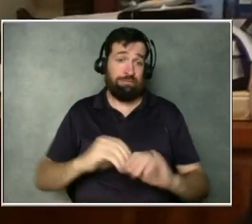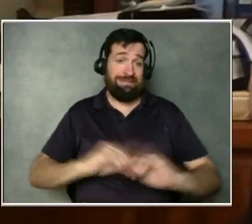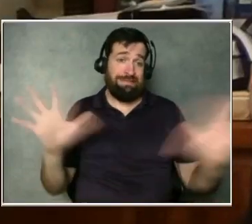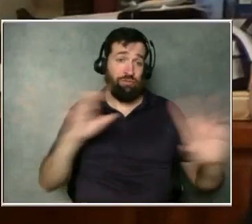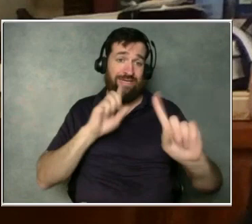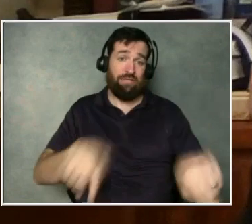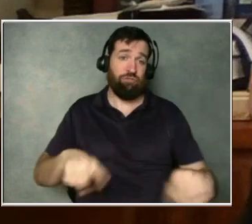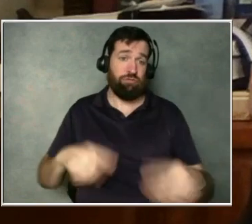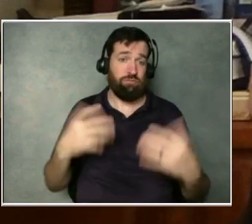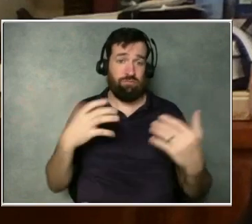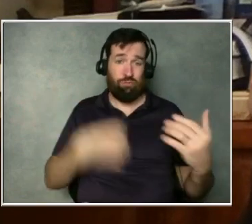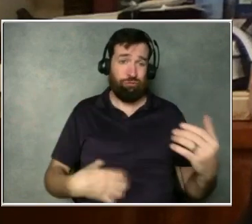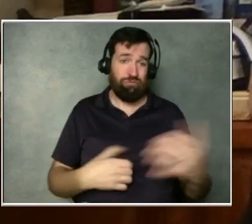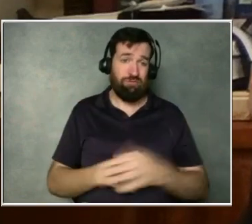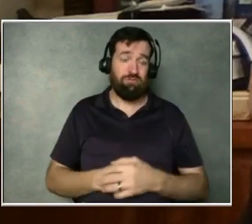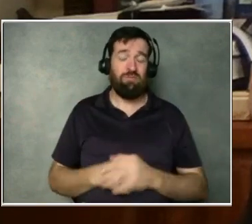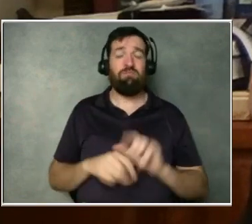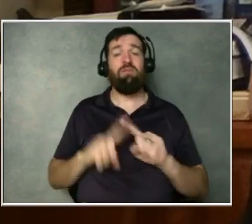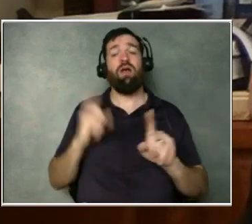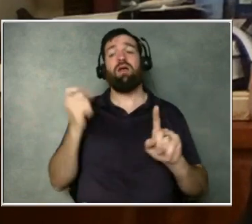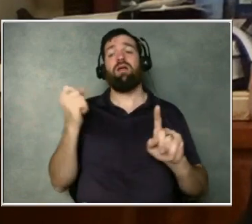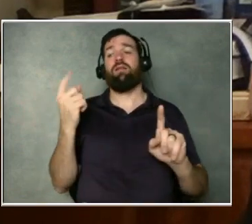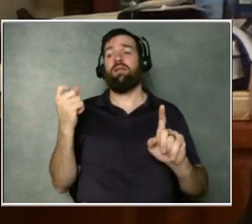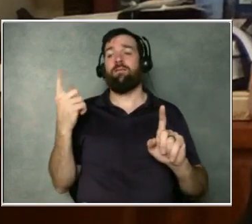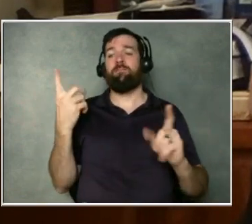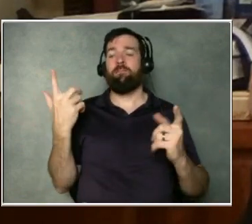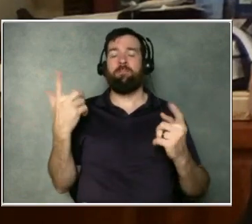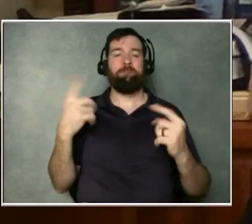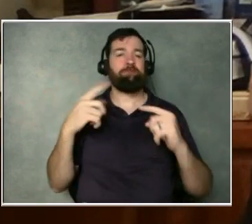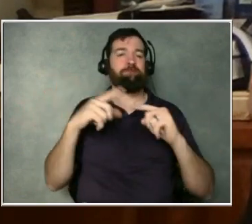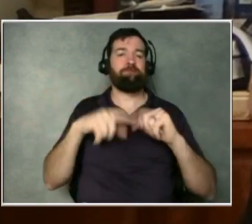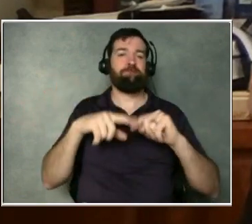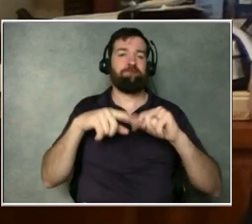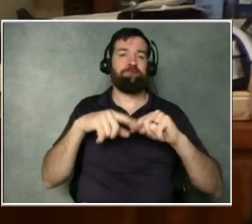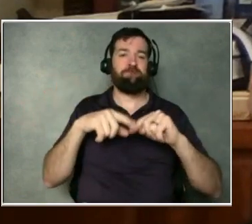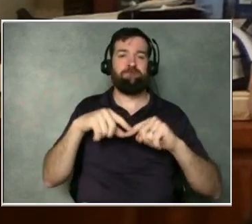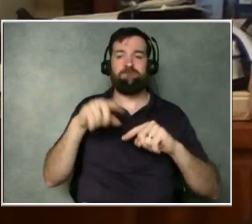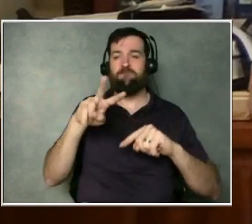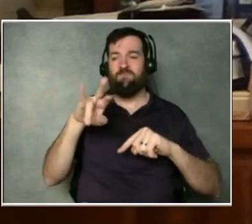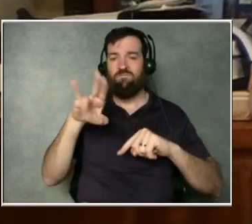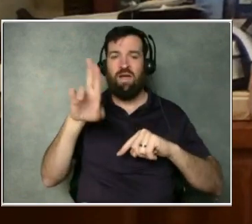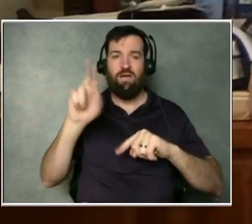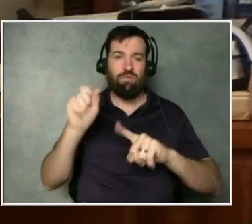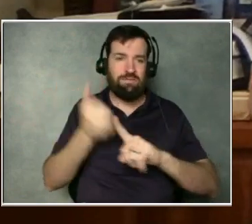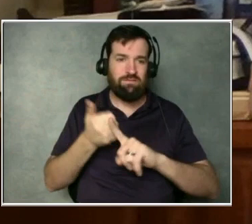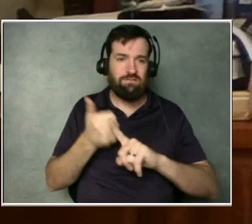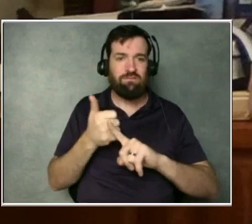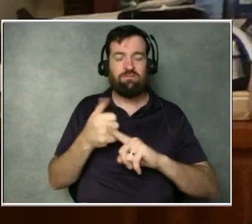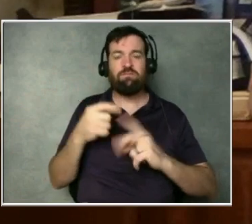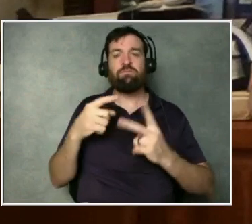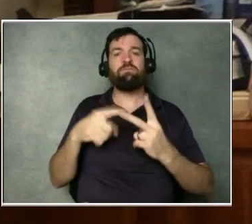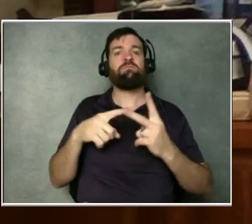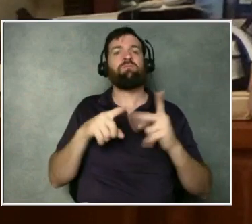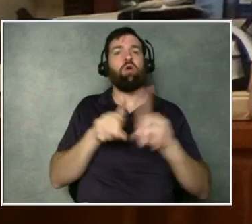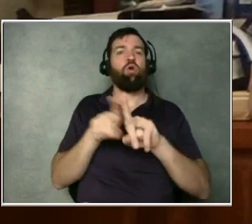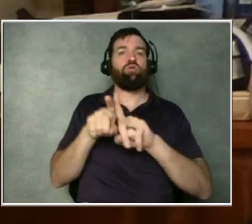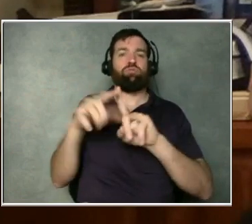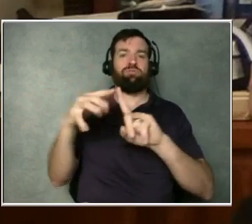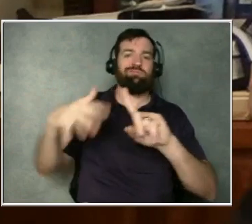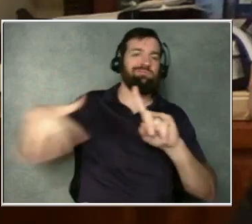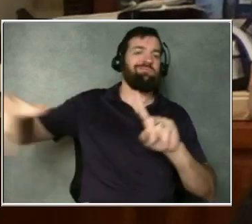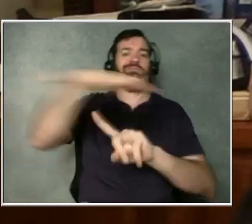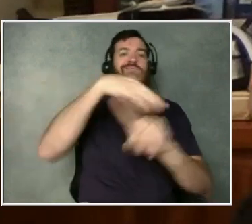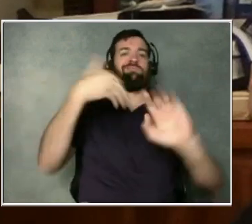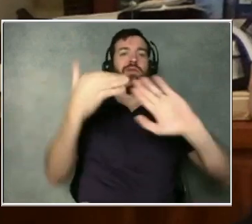Steve. The problem is it's so dependent on the virus and the things that are happening in the